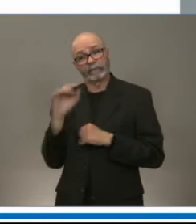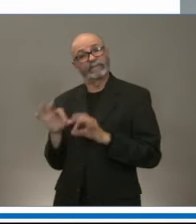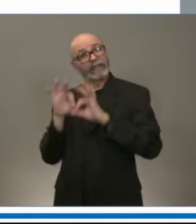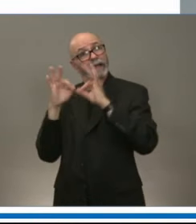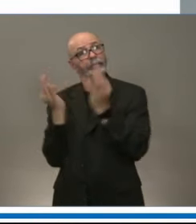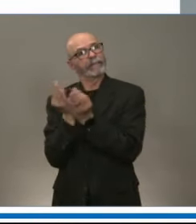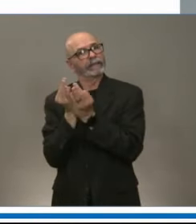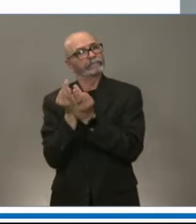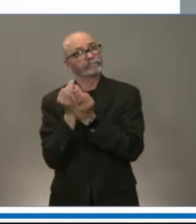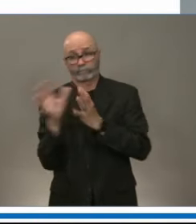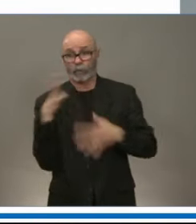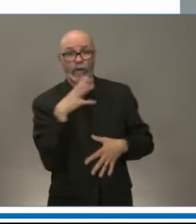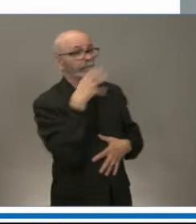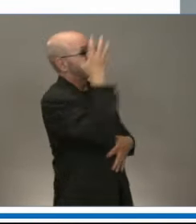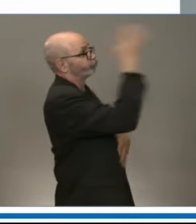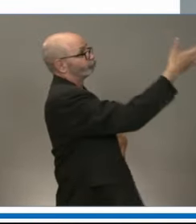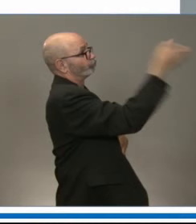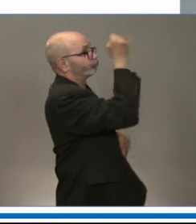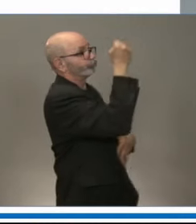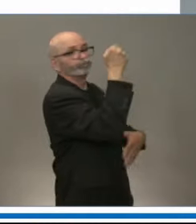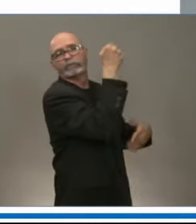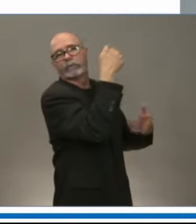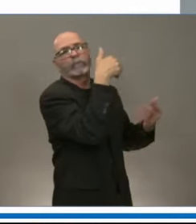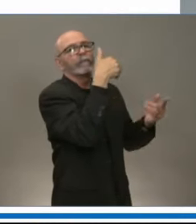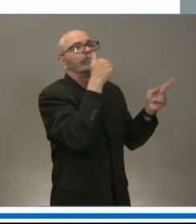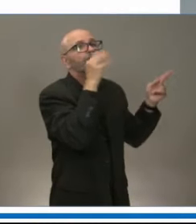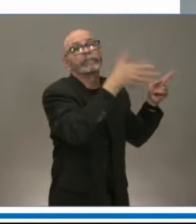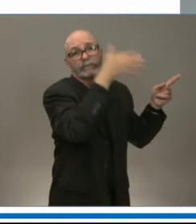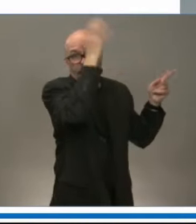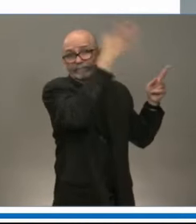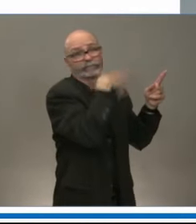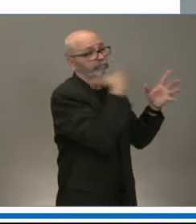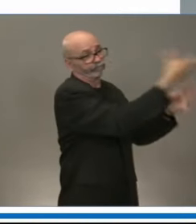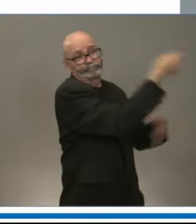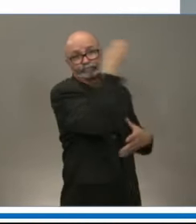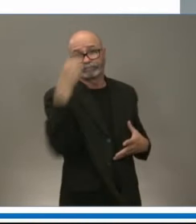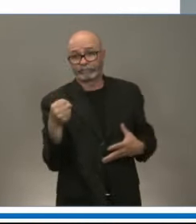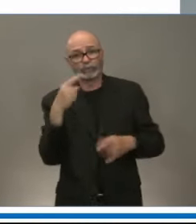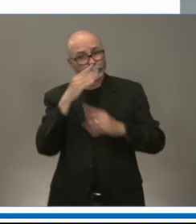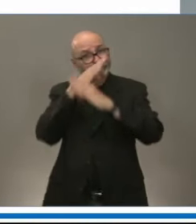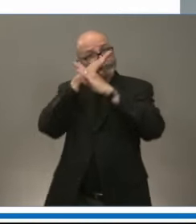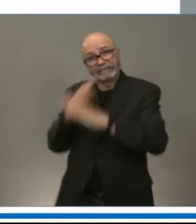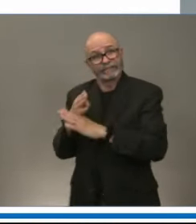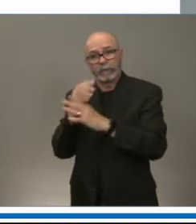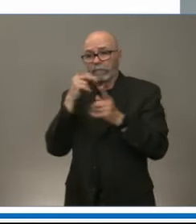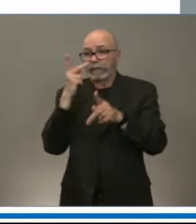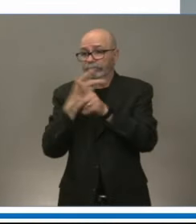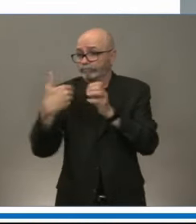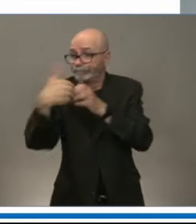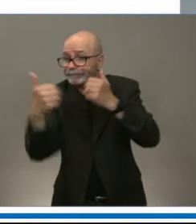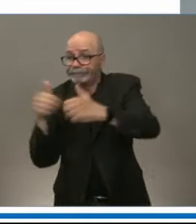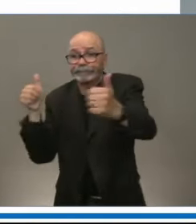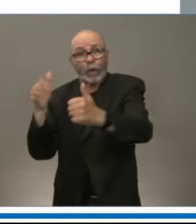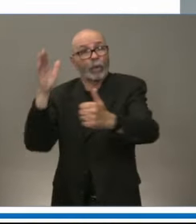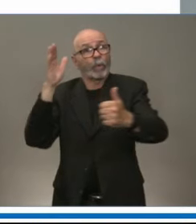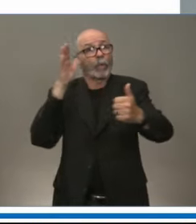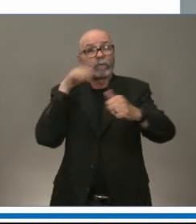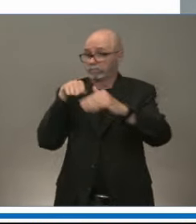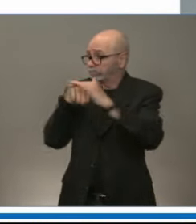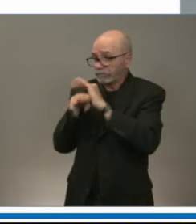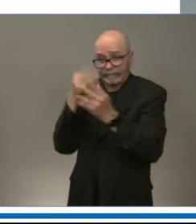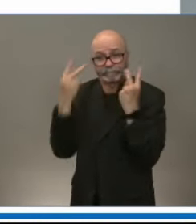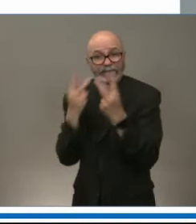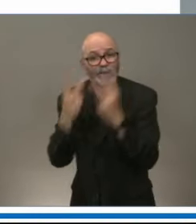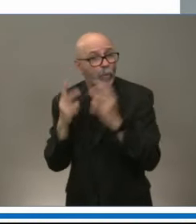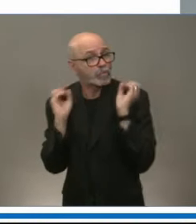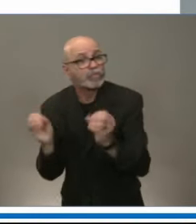household to protect any introduction of the virus into the household if they bring their relative